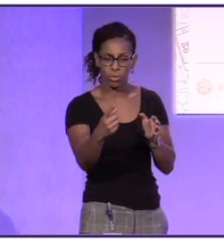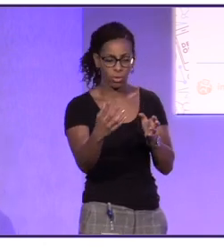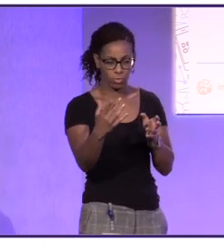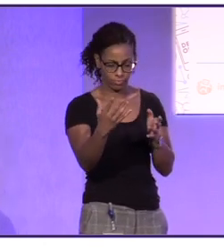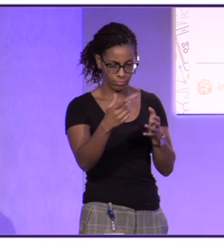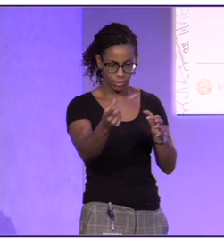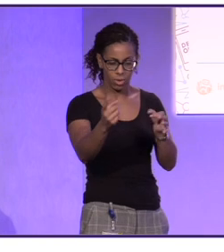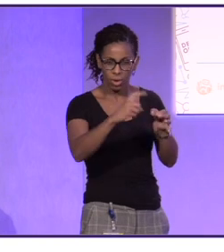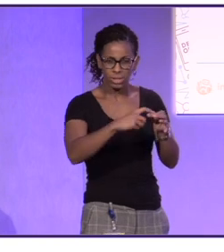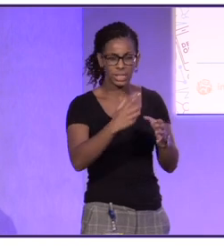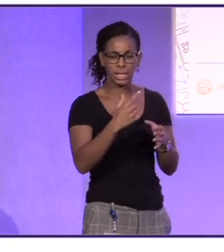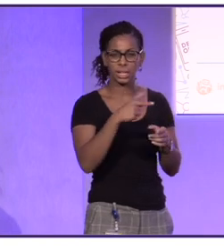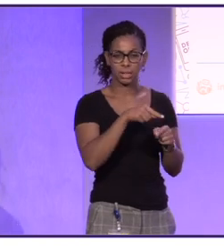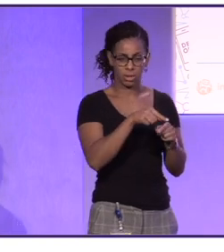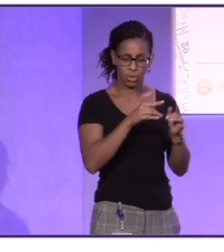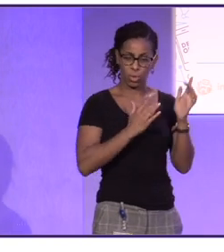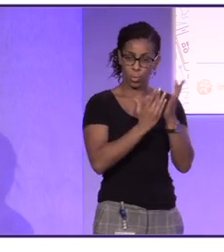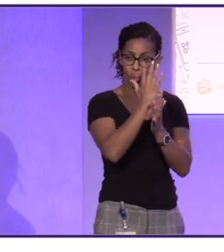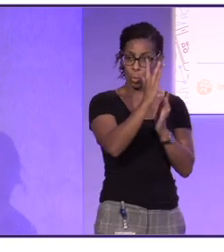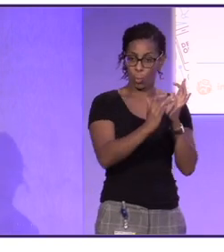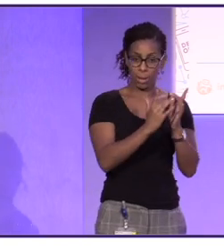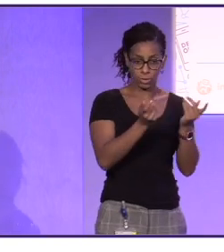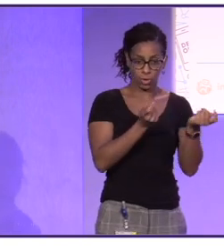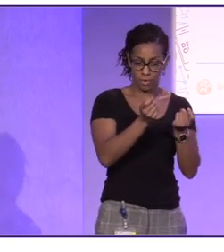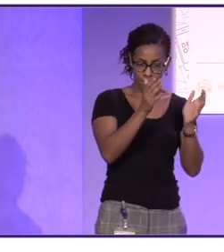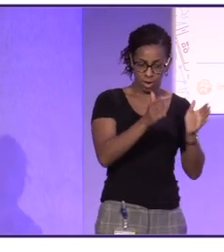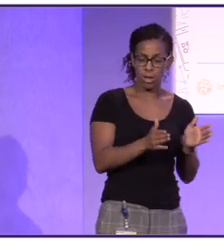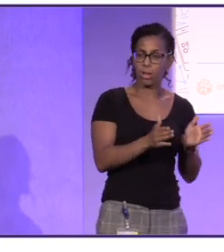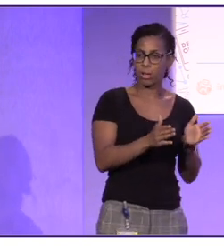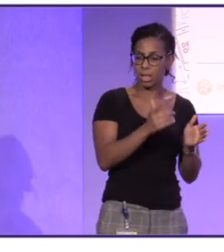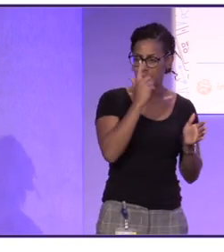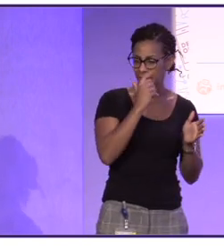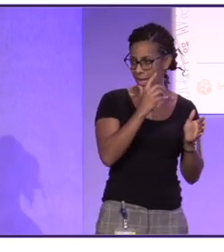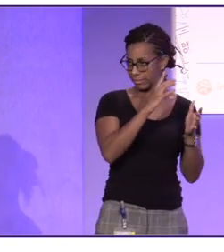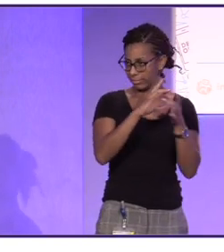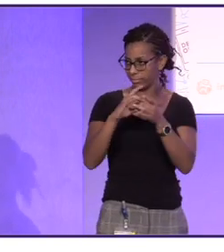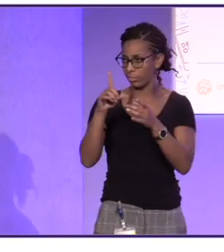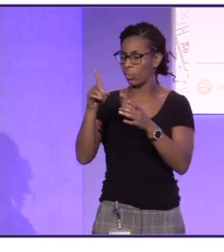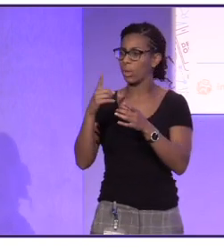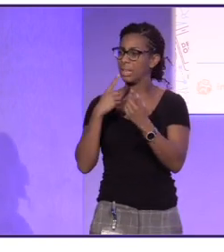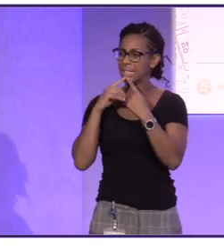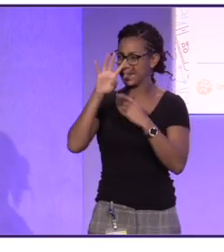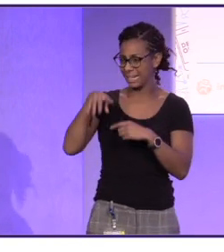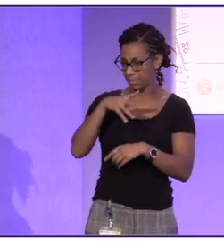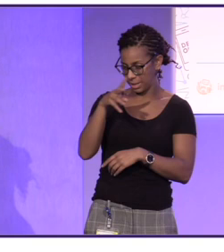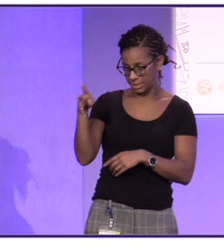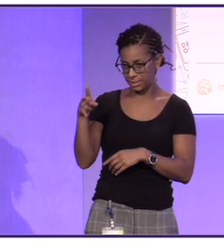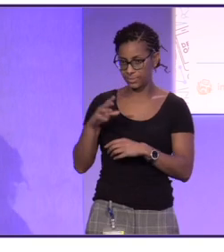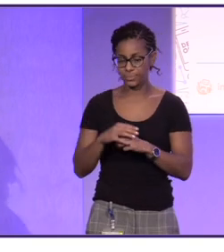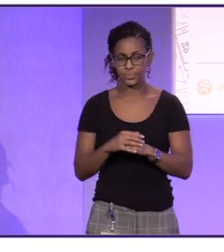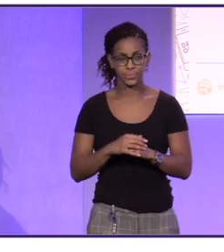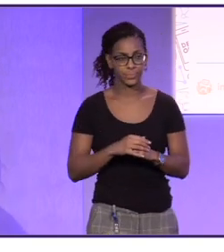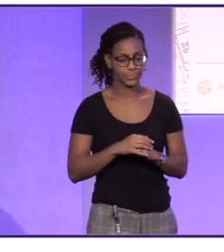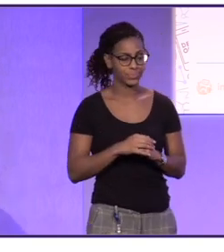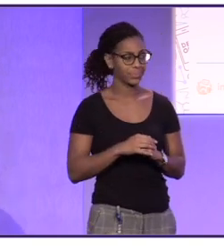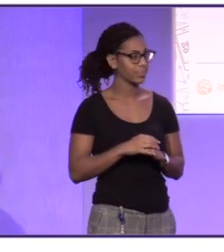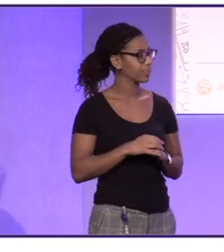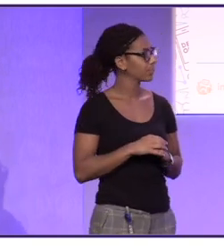name. We handle that on the web server because the database is running on disk, and disk is too slow for us, so we want to have that in